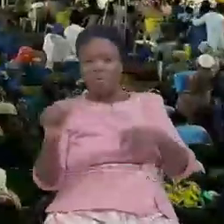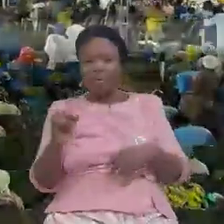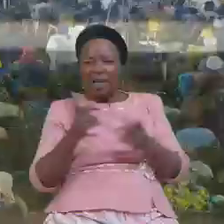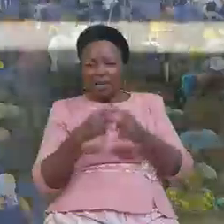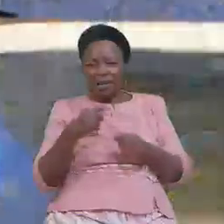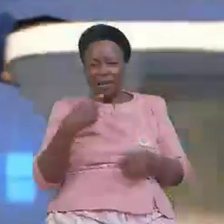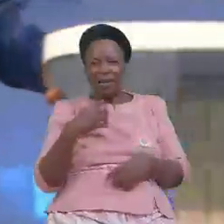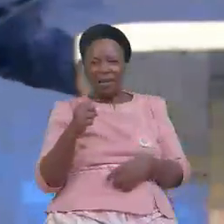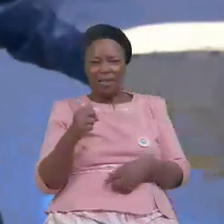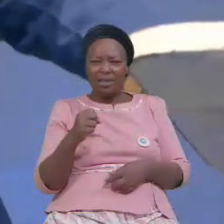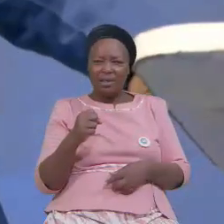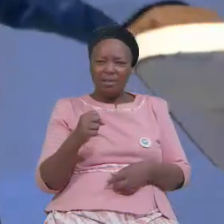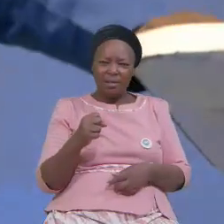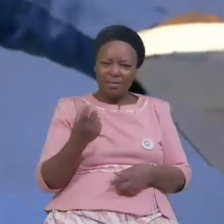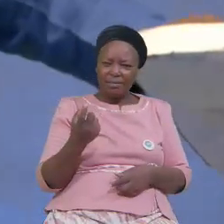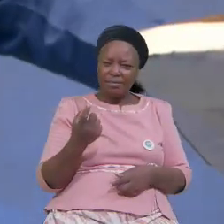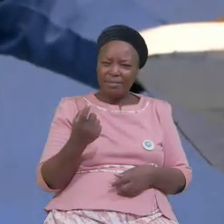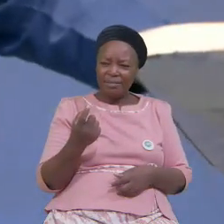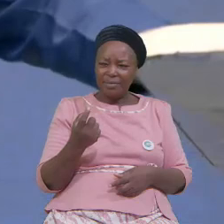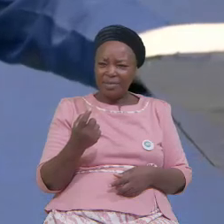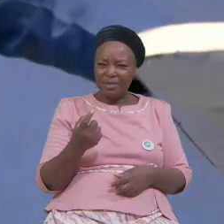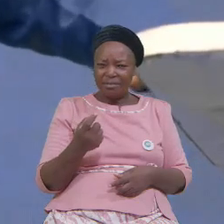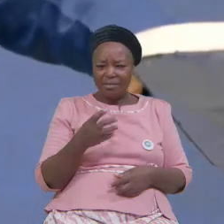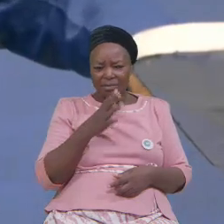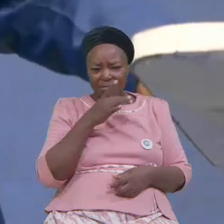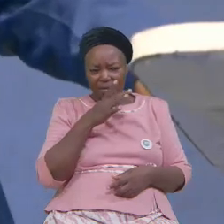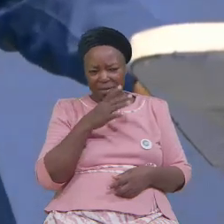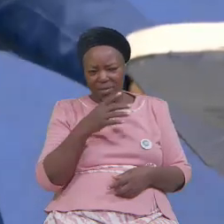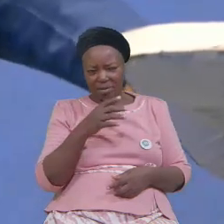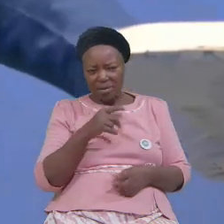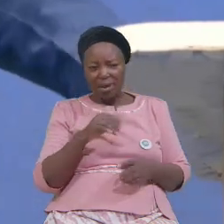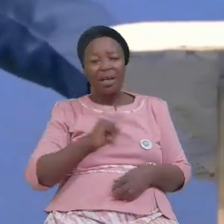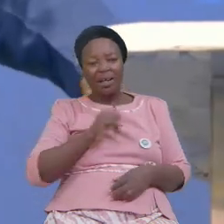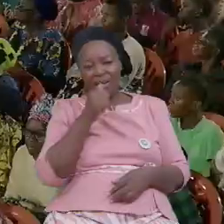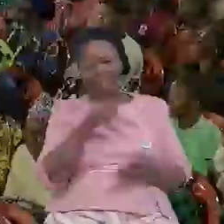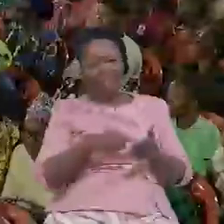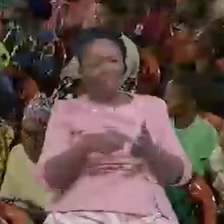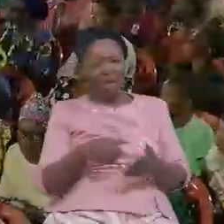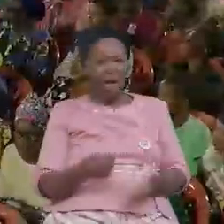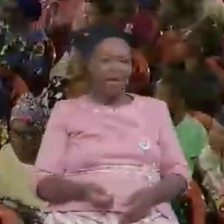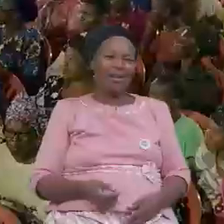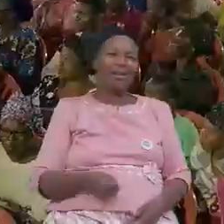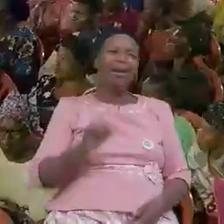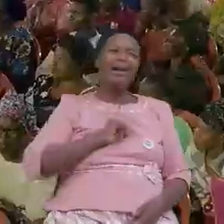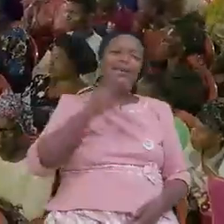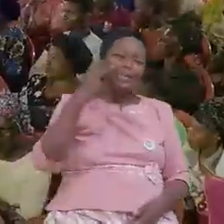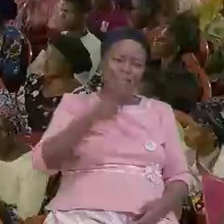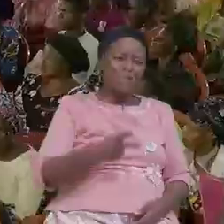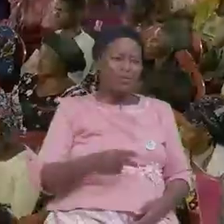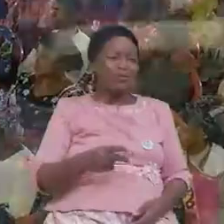says, madam, I am so, I see you now. You think it was like